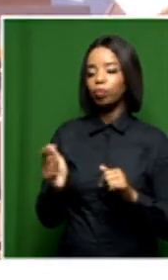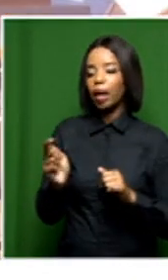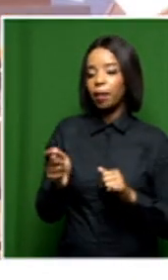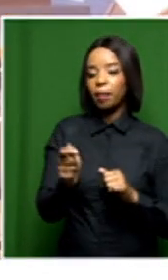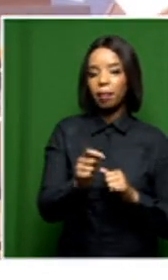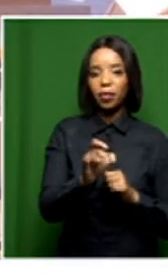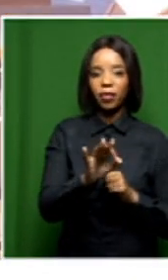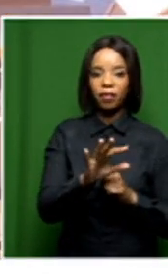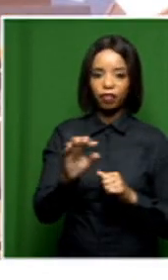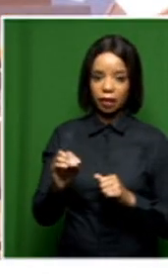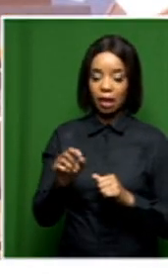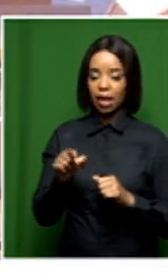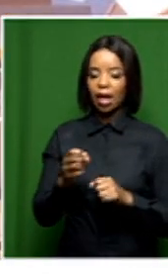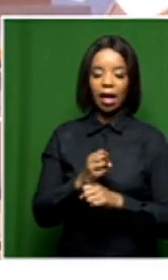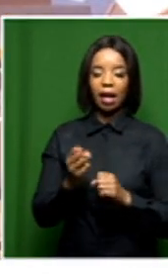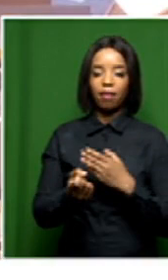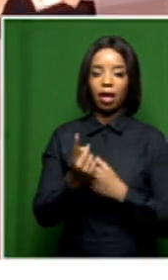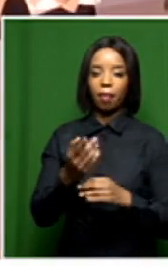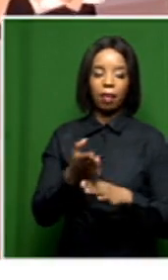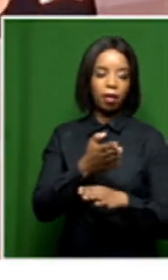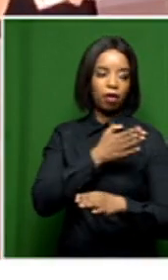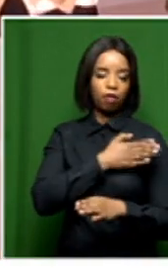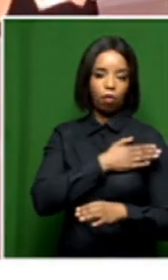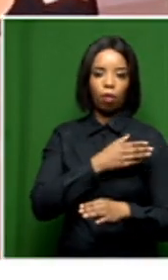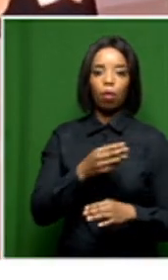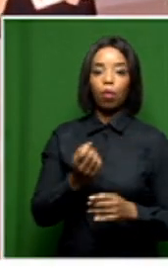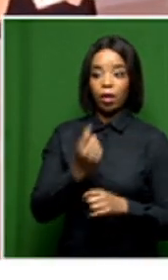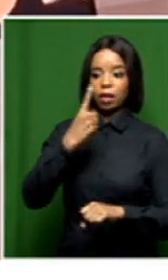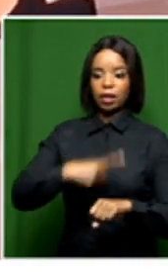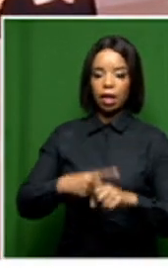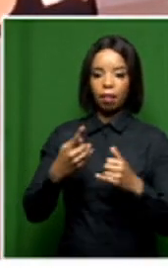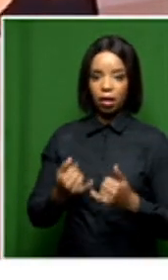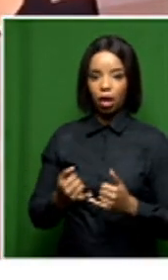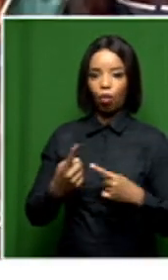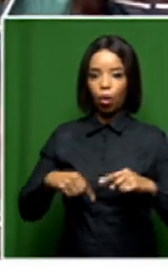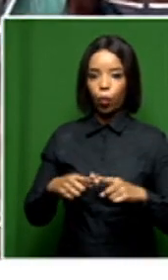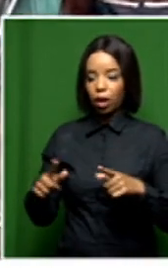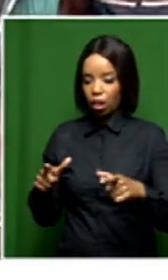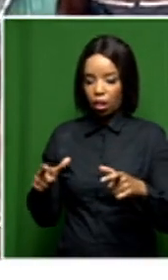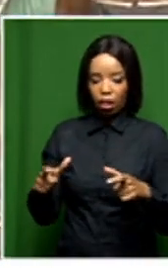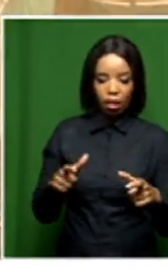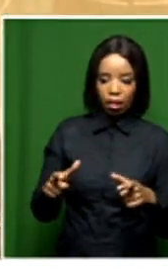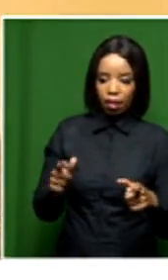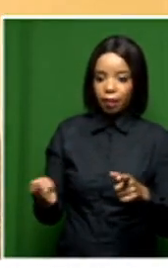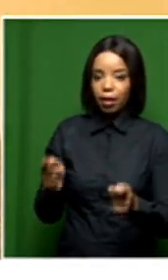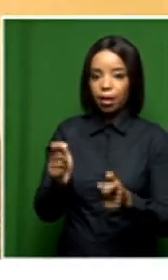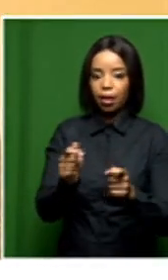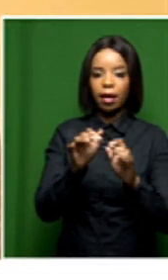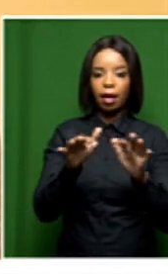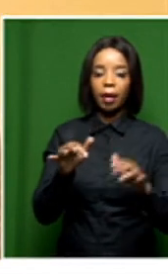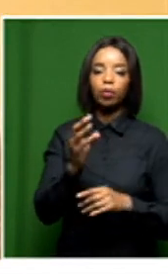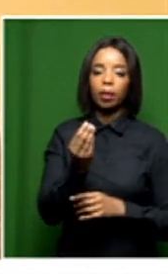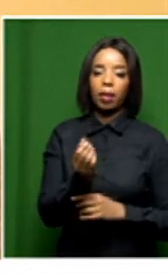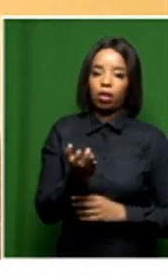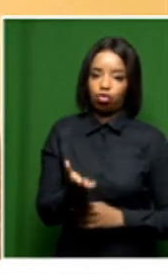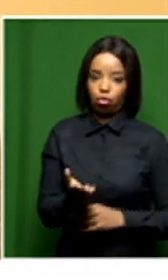time. We never had an experience of administering such a particular special grant. However, what we picked up